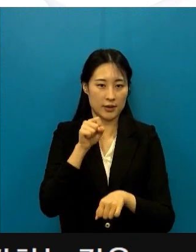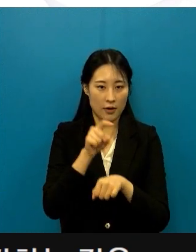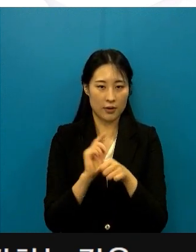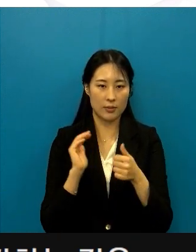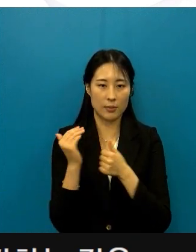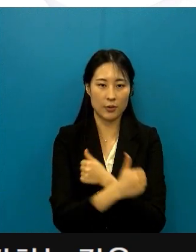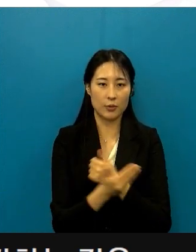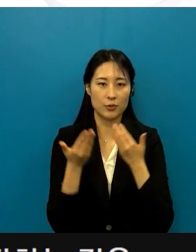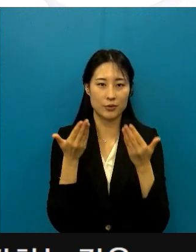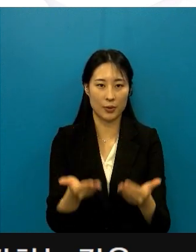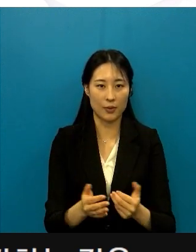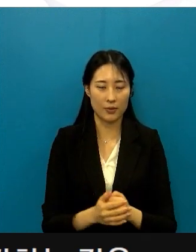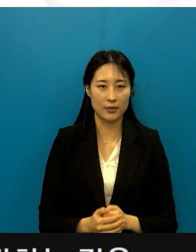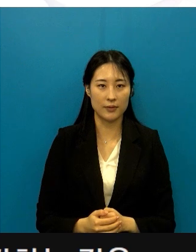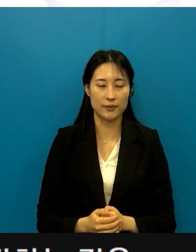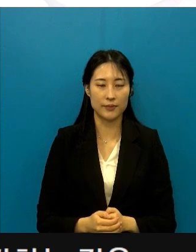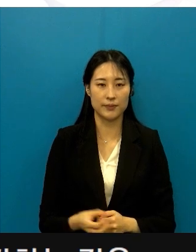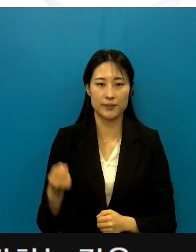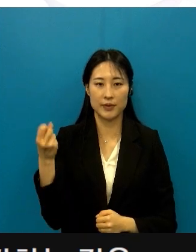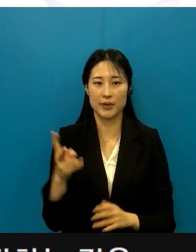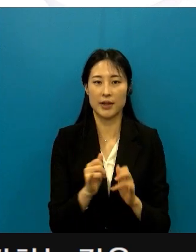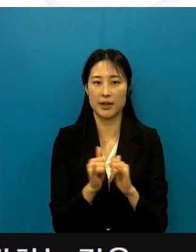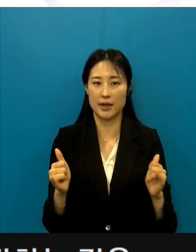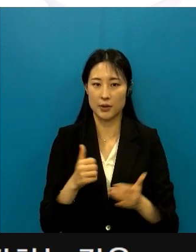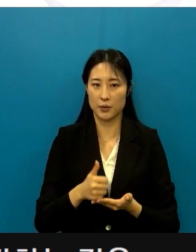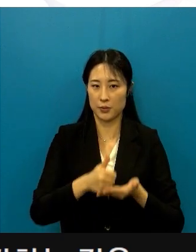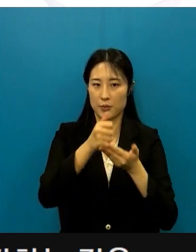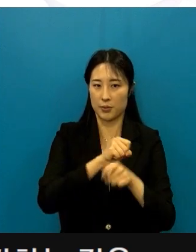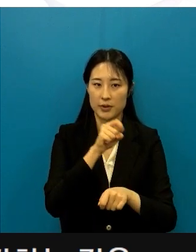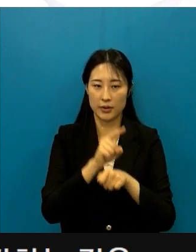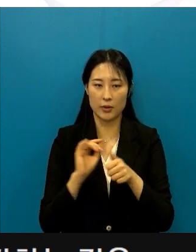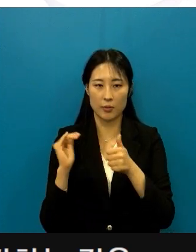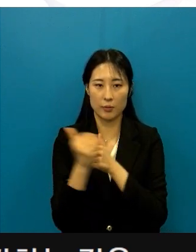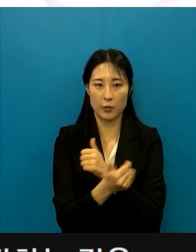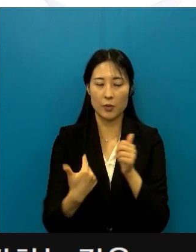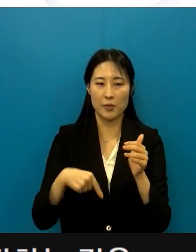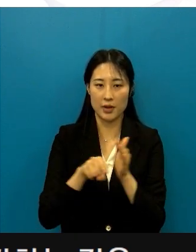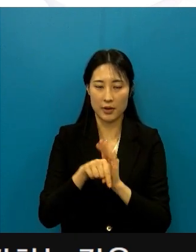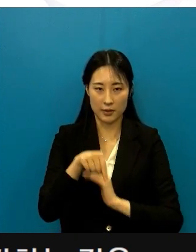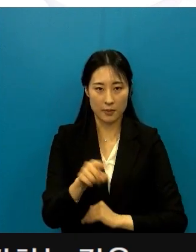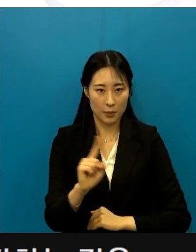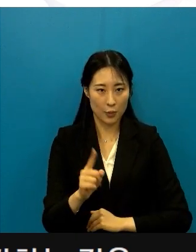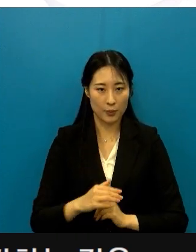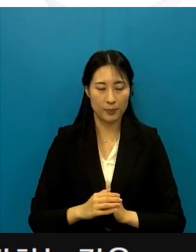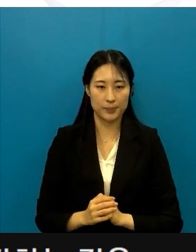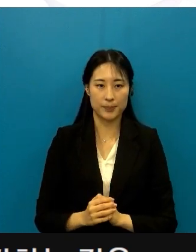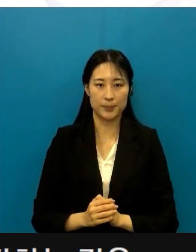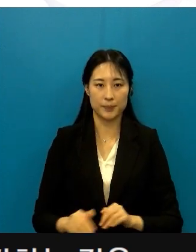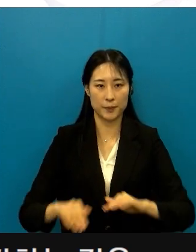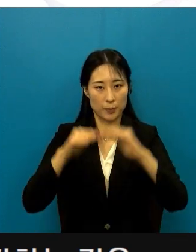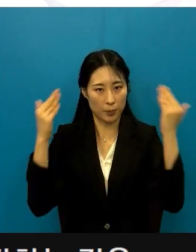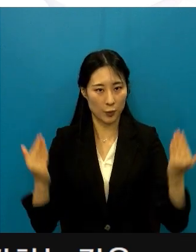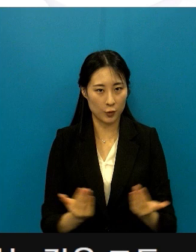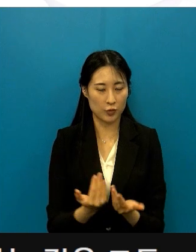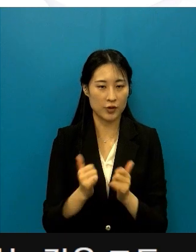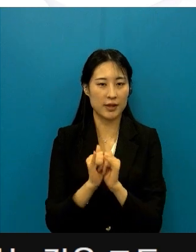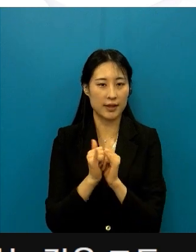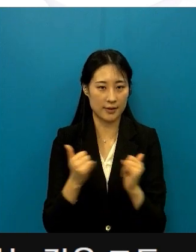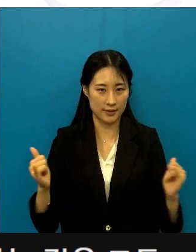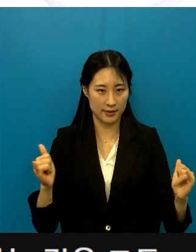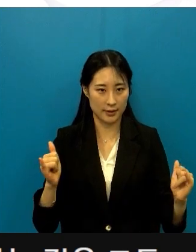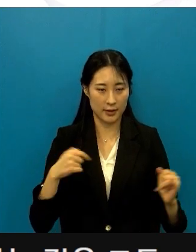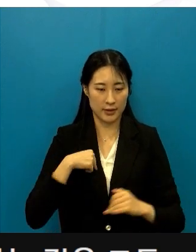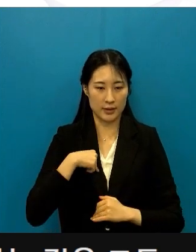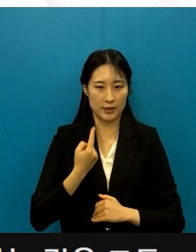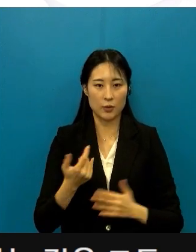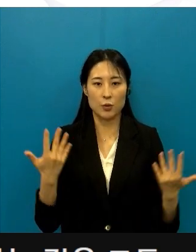dignity accordingly requires that any human being be unconditionally recognized as an individual with personal